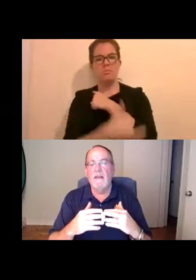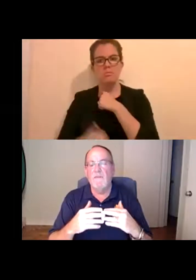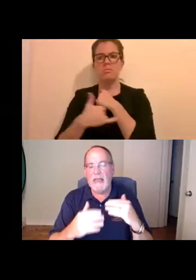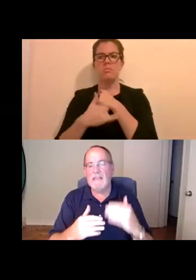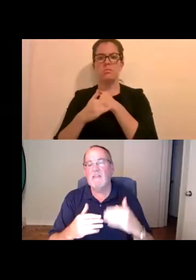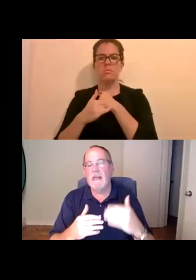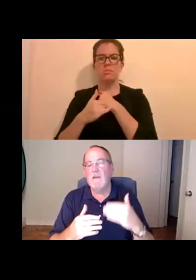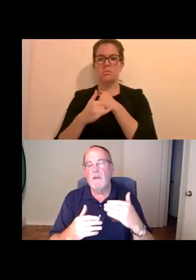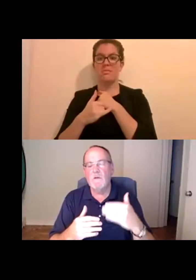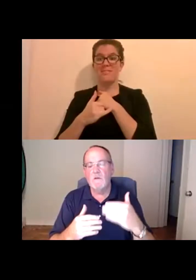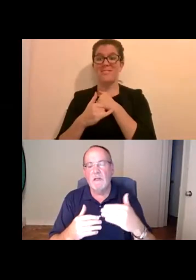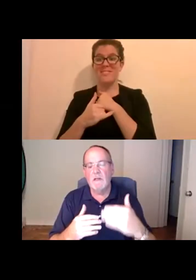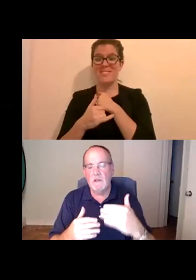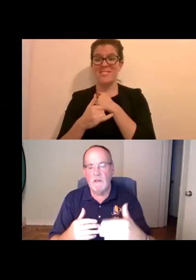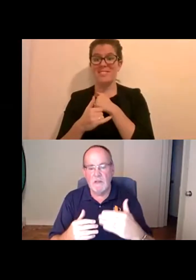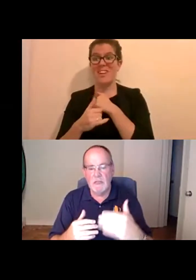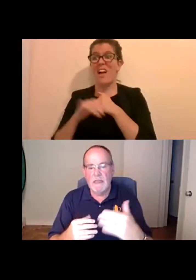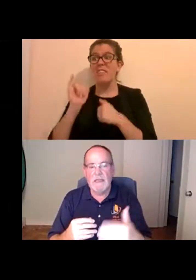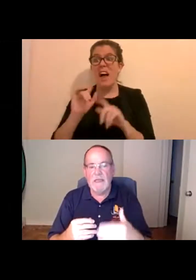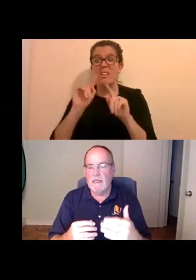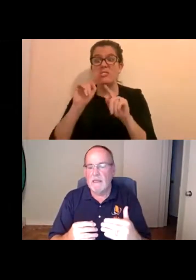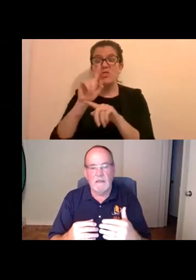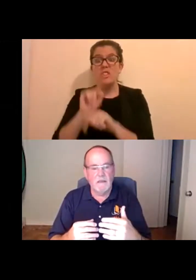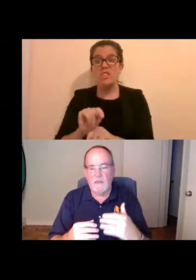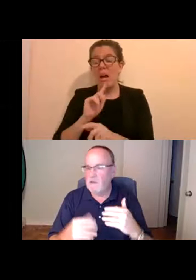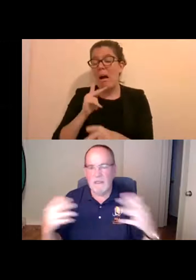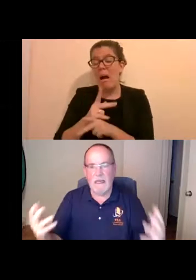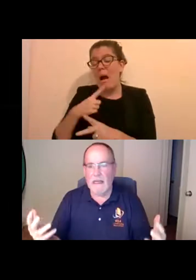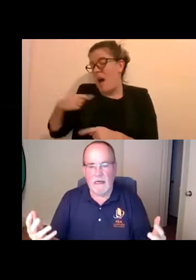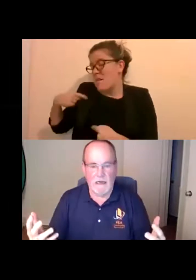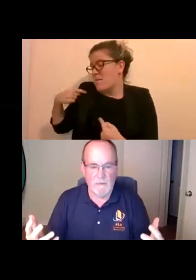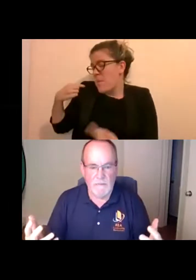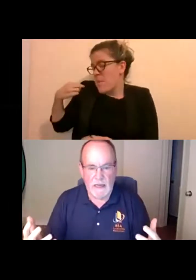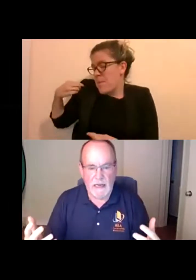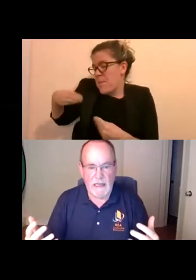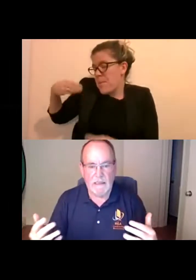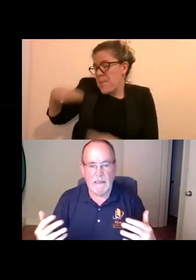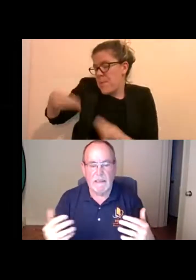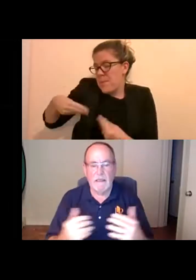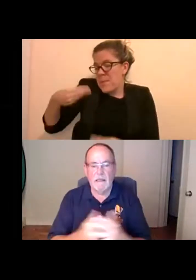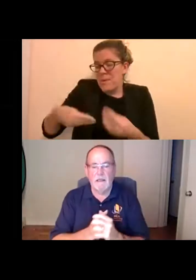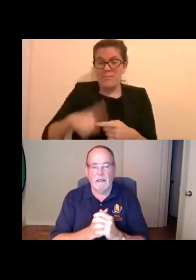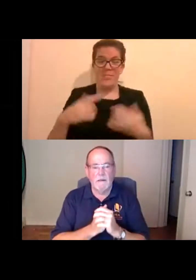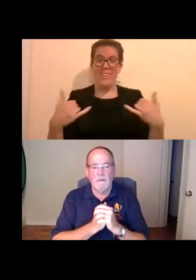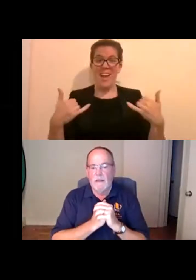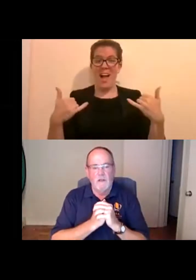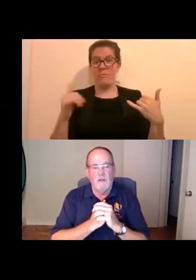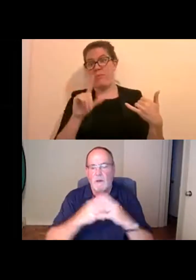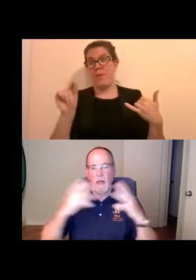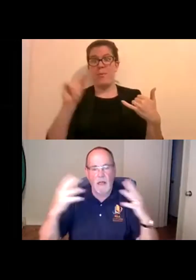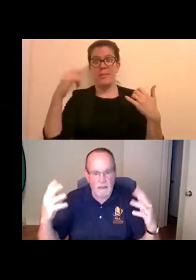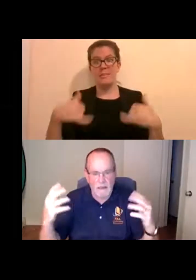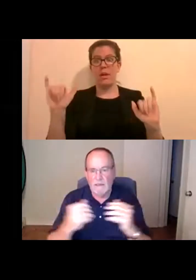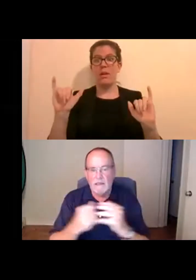and they have passed down those traditions in to today. And